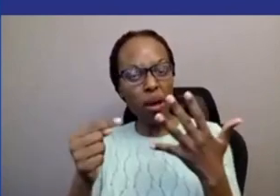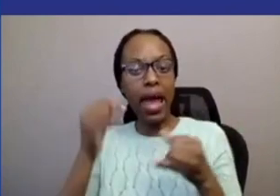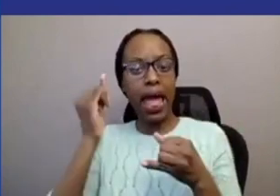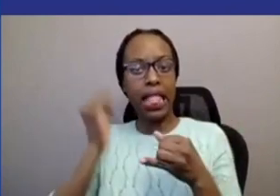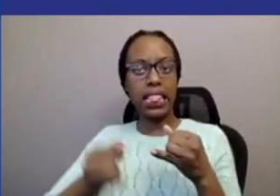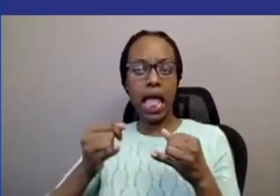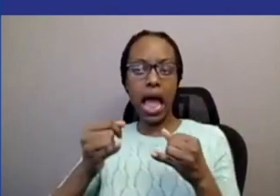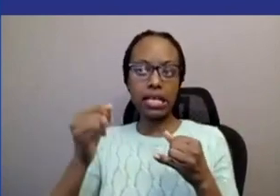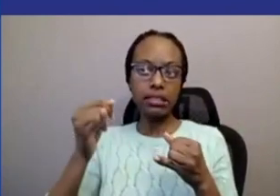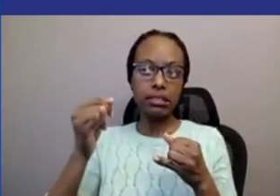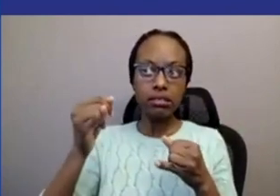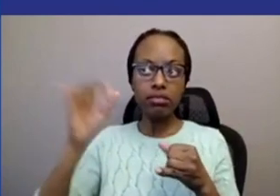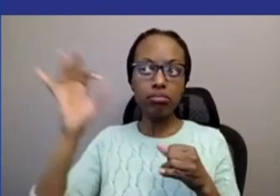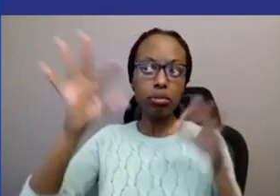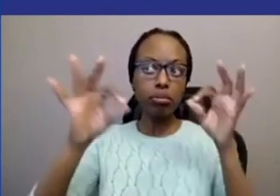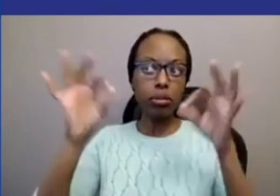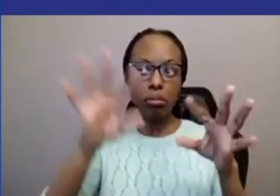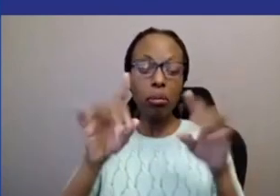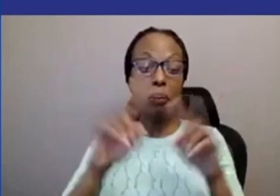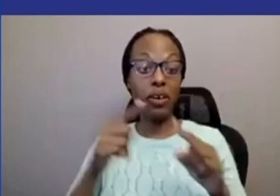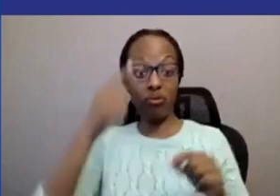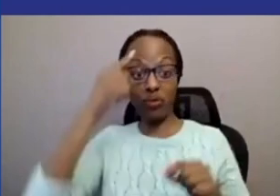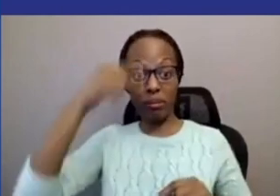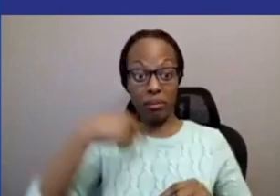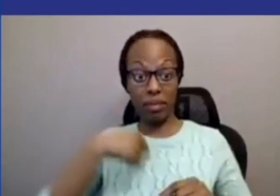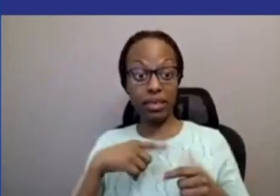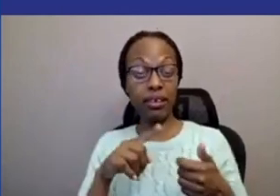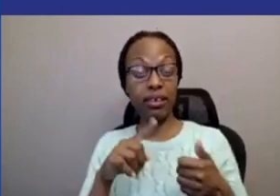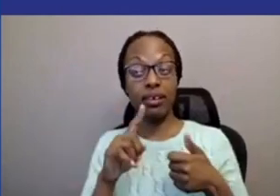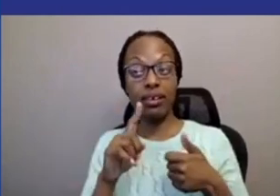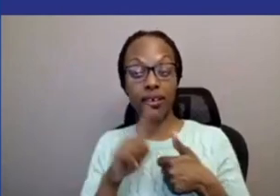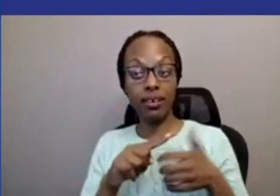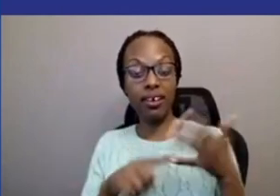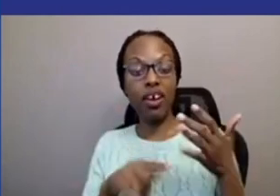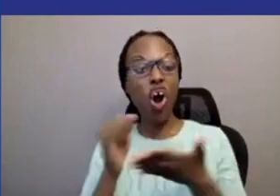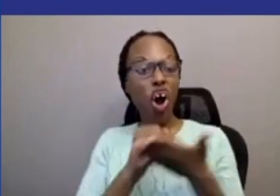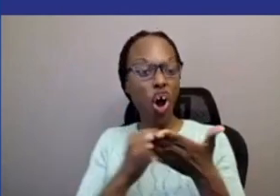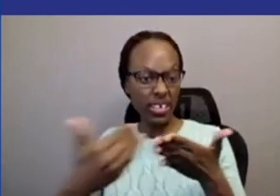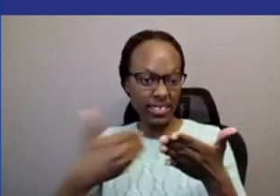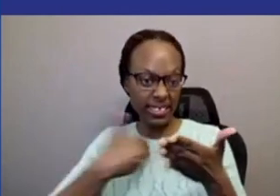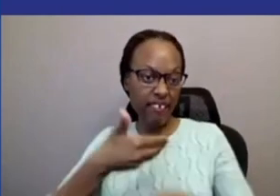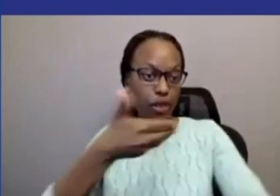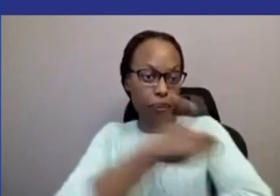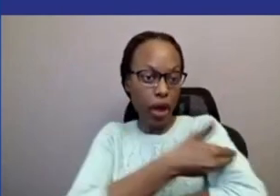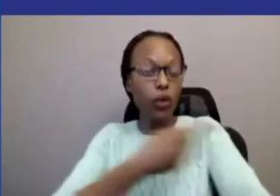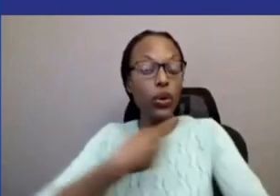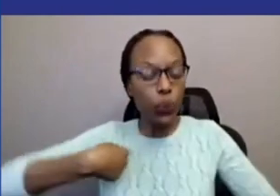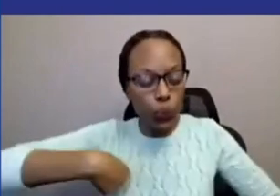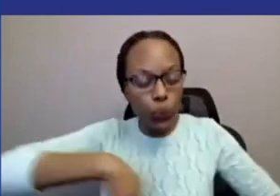But a quick takeaway, artists have the power. We are in power.